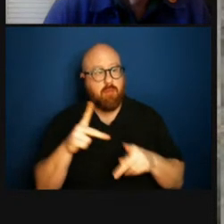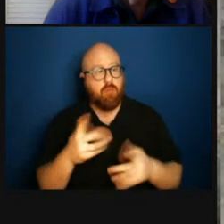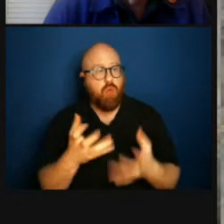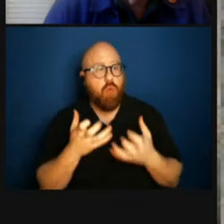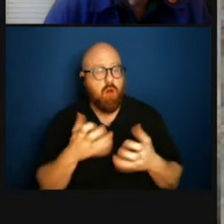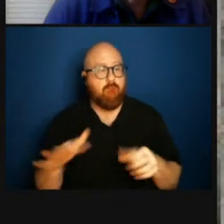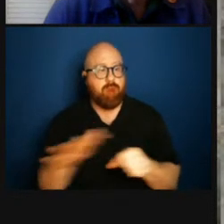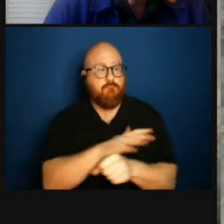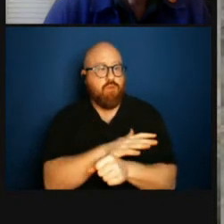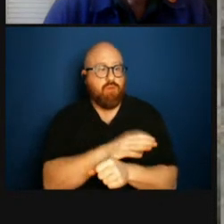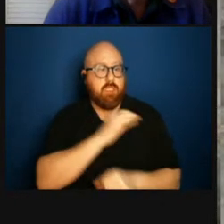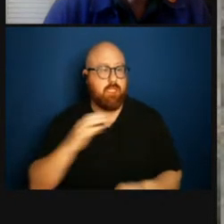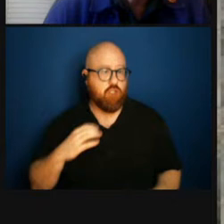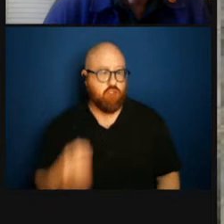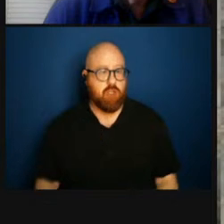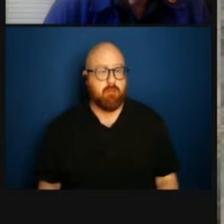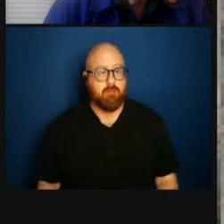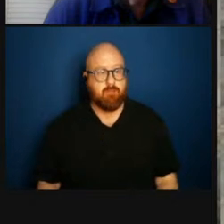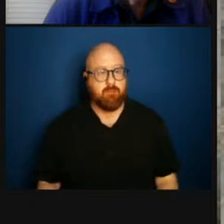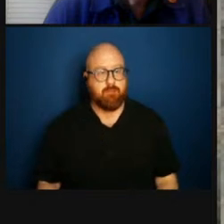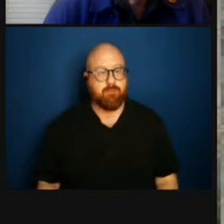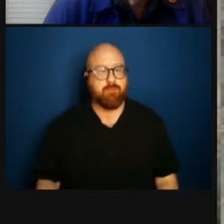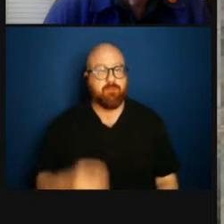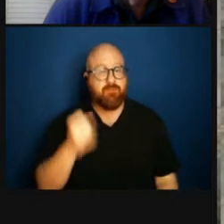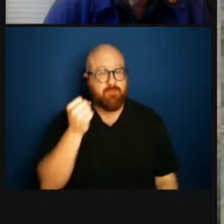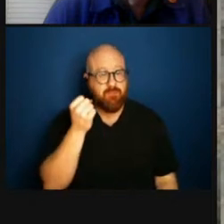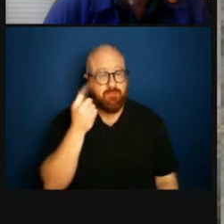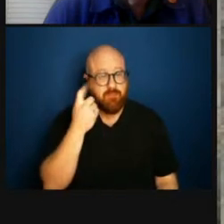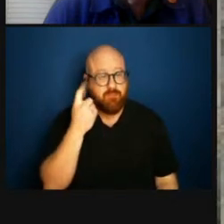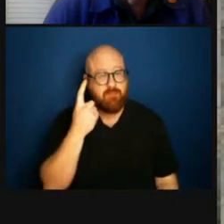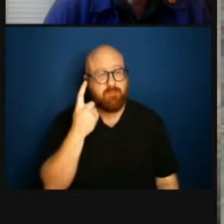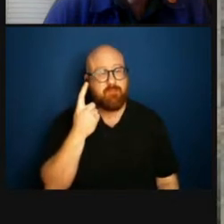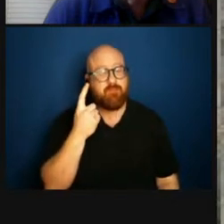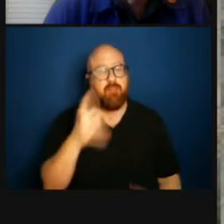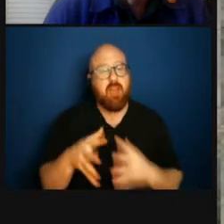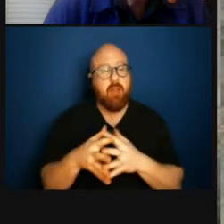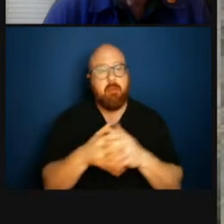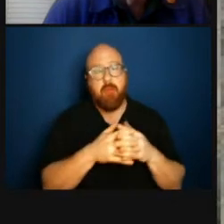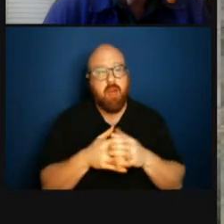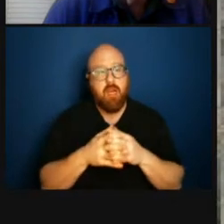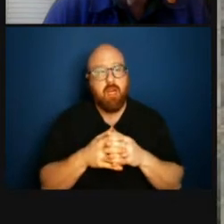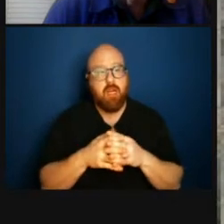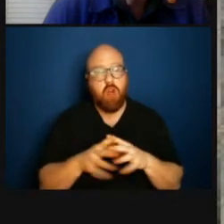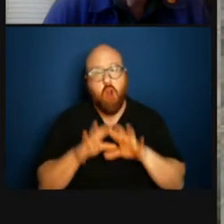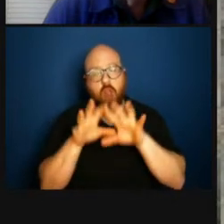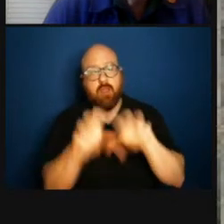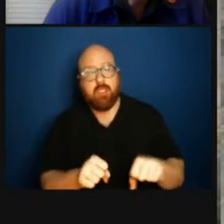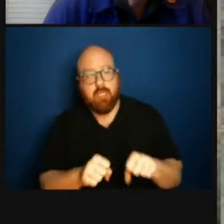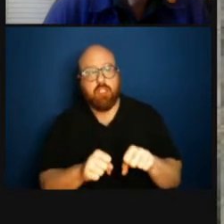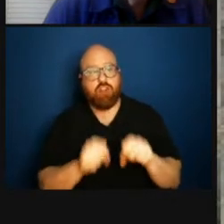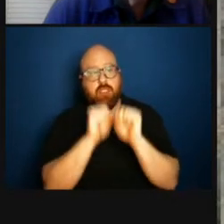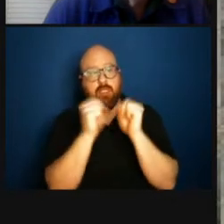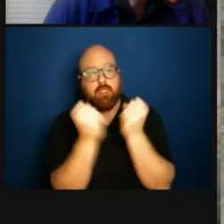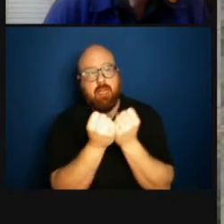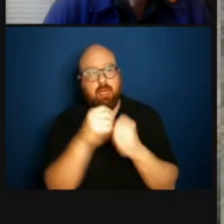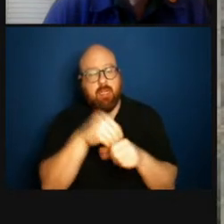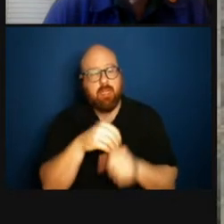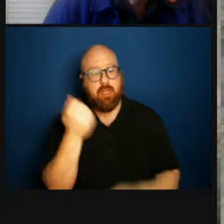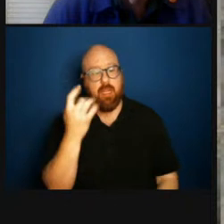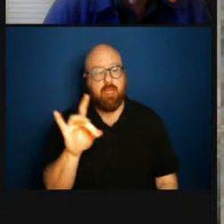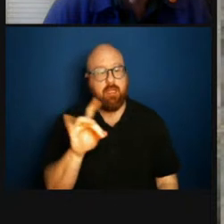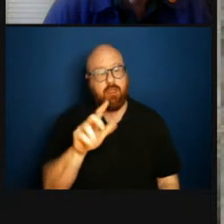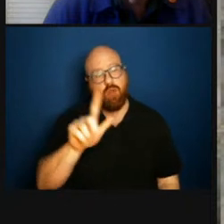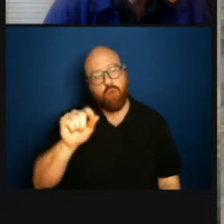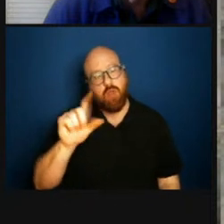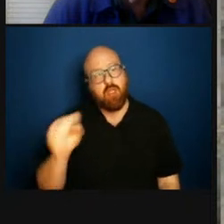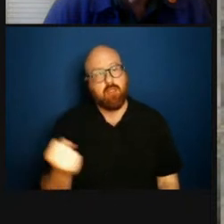Maryland's role in the Back to Africa movement, the American Colonization Society in the 1820s, was unique. Other